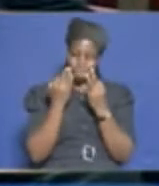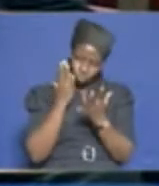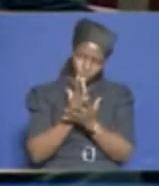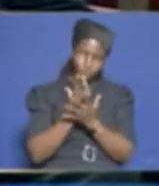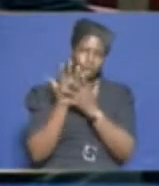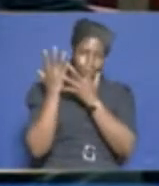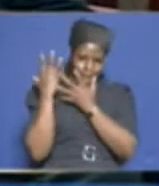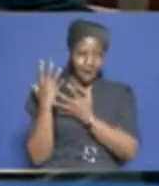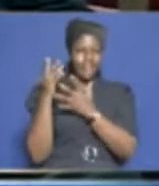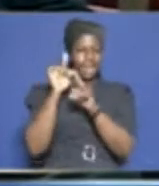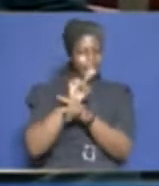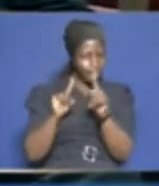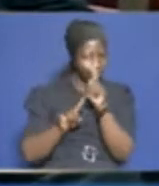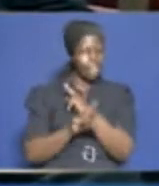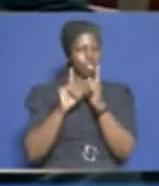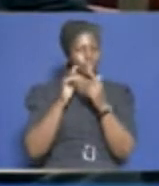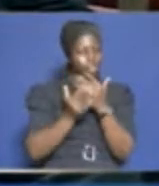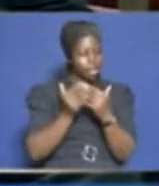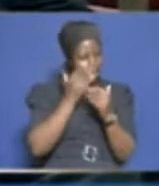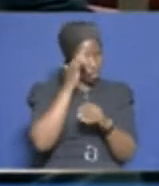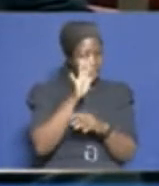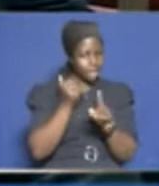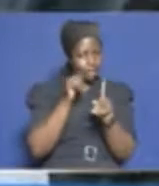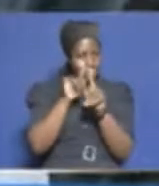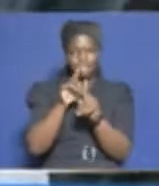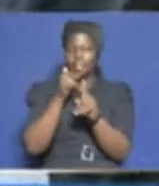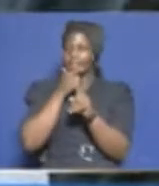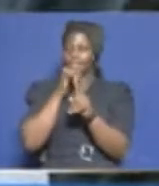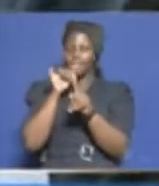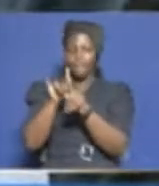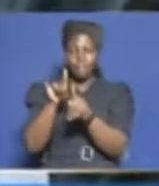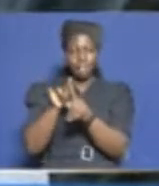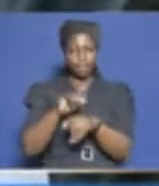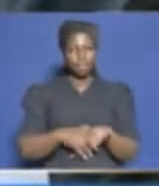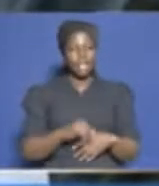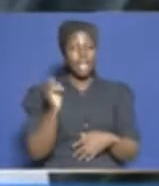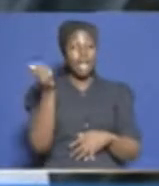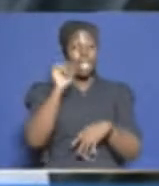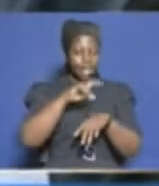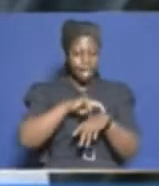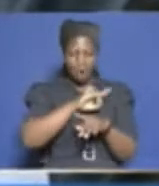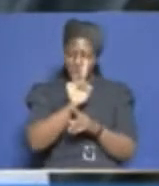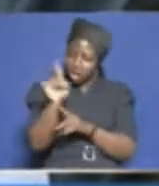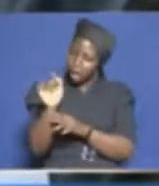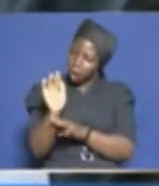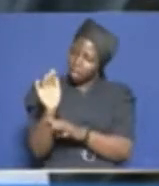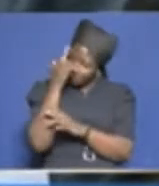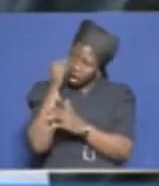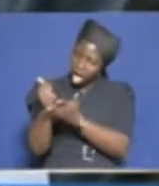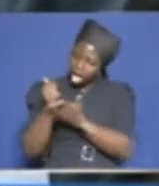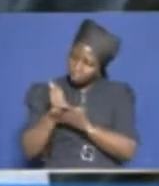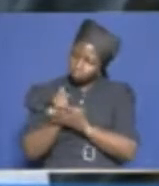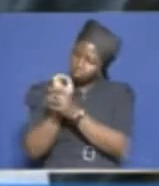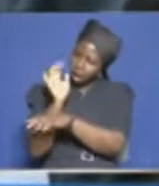shoulders to take care of his sisters and his brothers. Anytime we came to him for help,